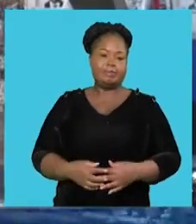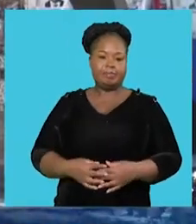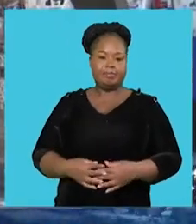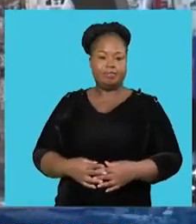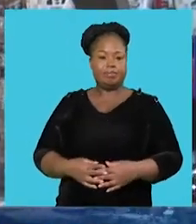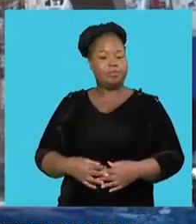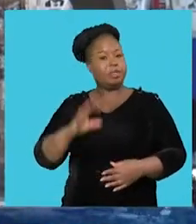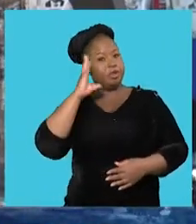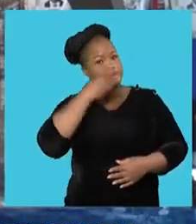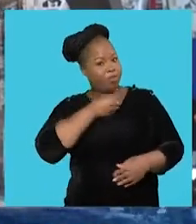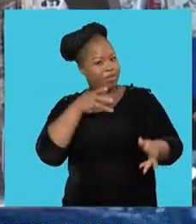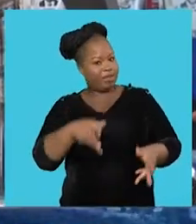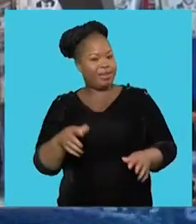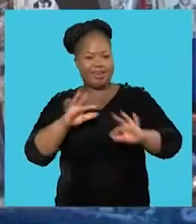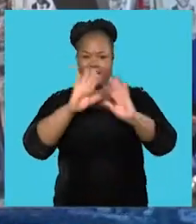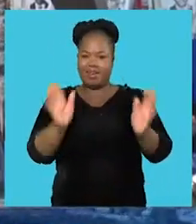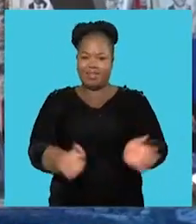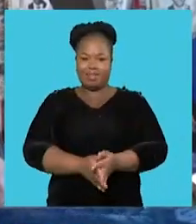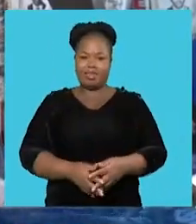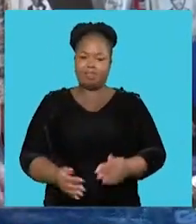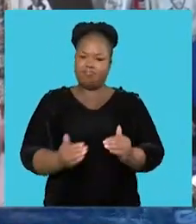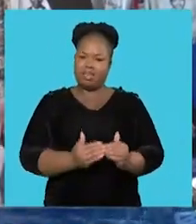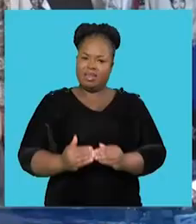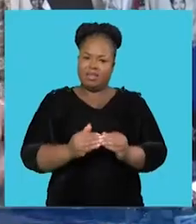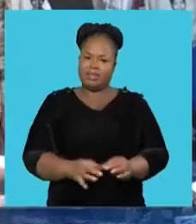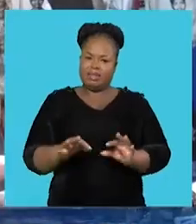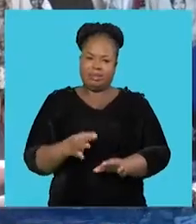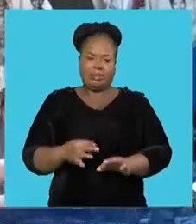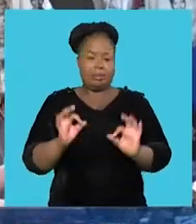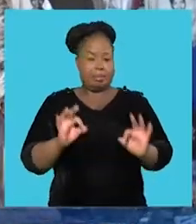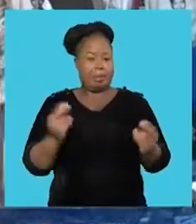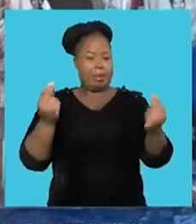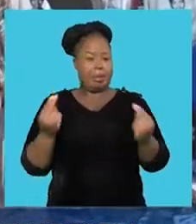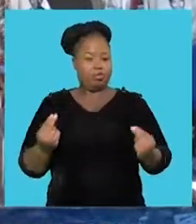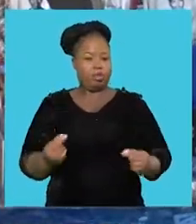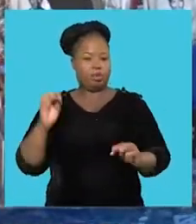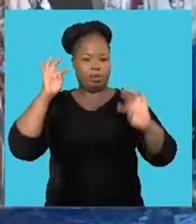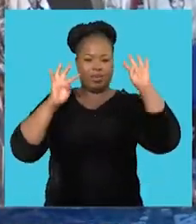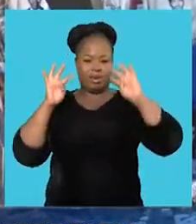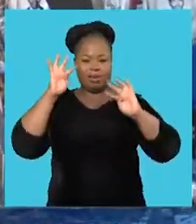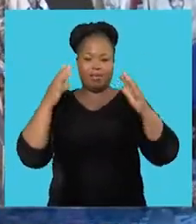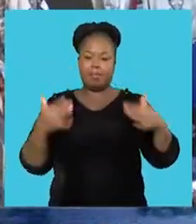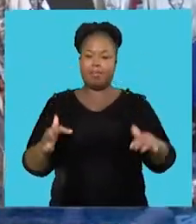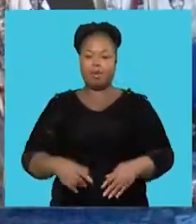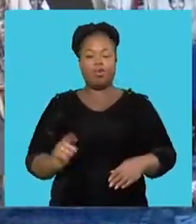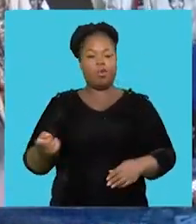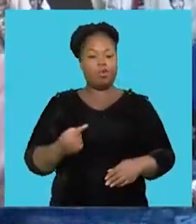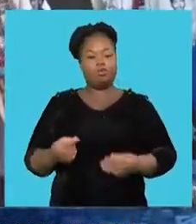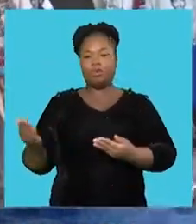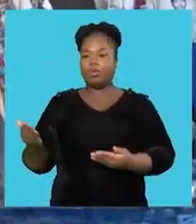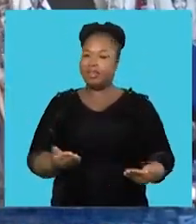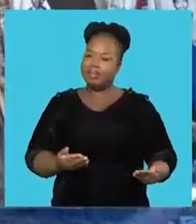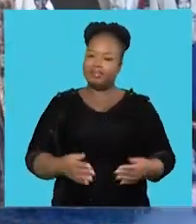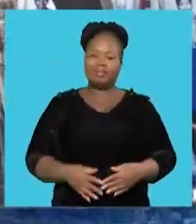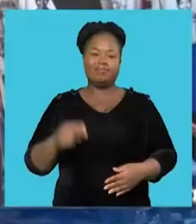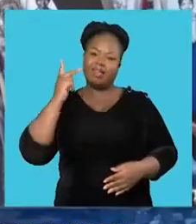It is beautiful here. Everything is so carefully made and with so much artistry and creativity, and everyone is very welcoming and